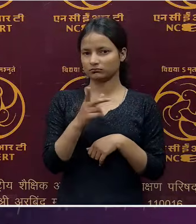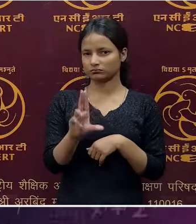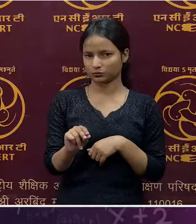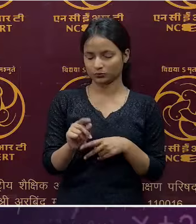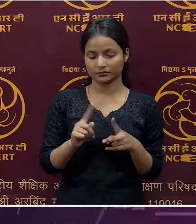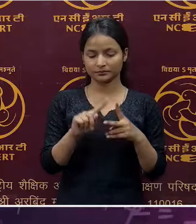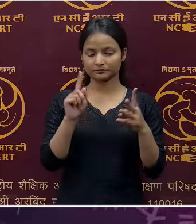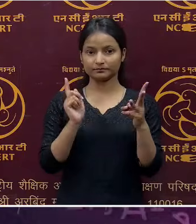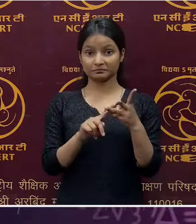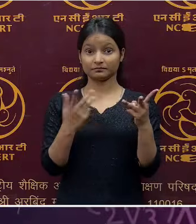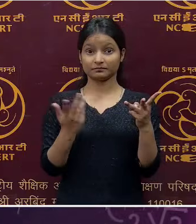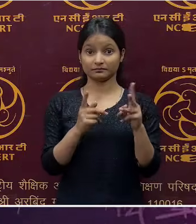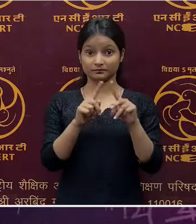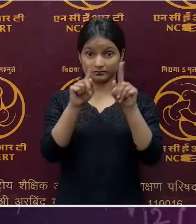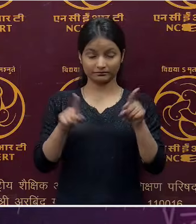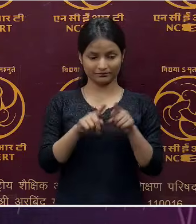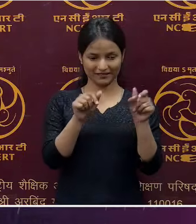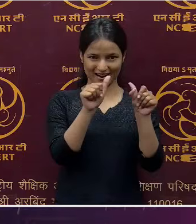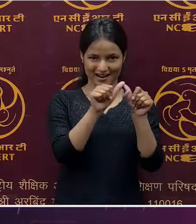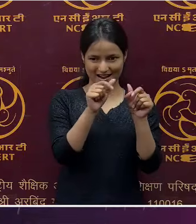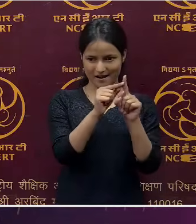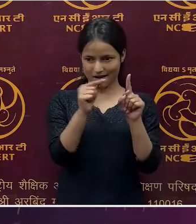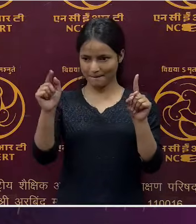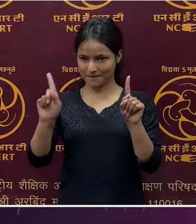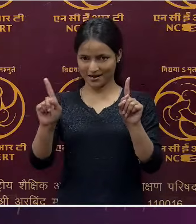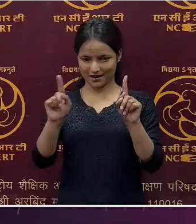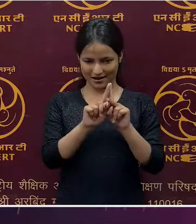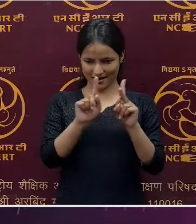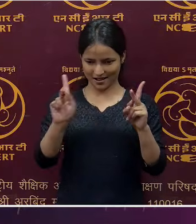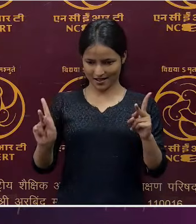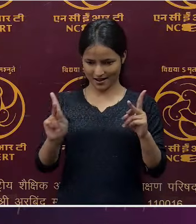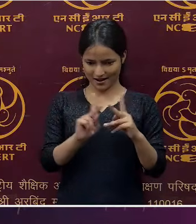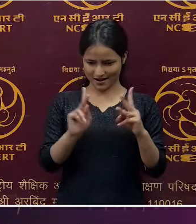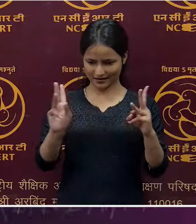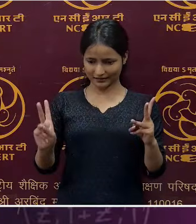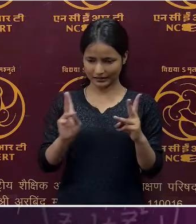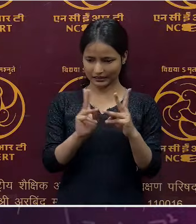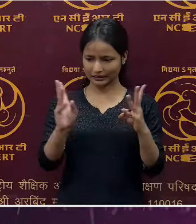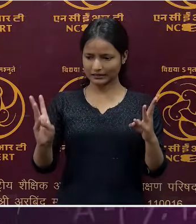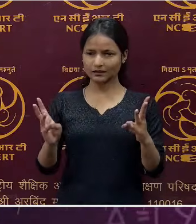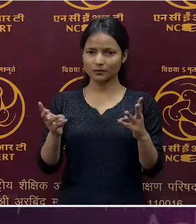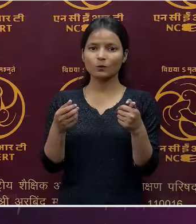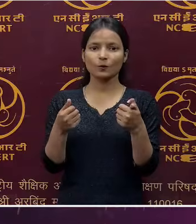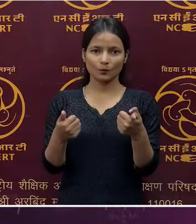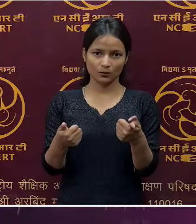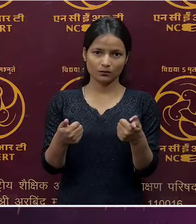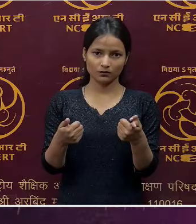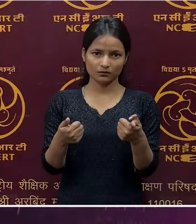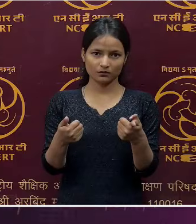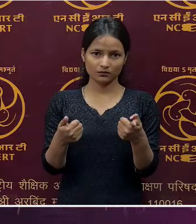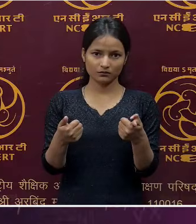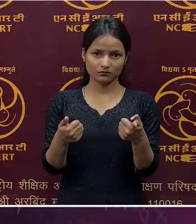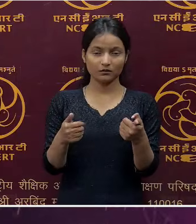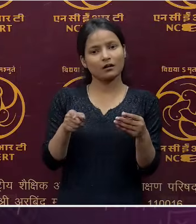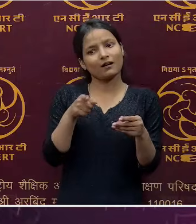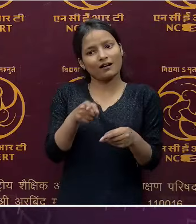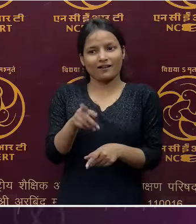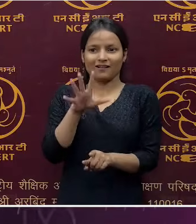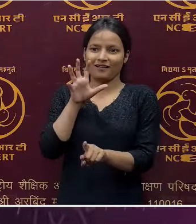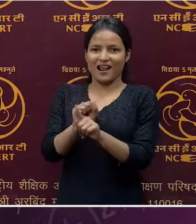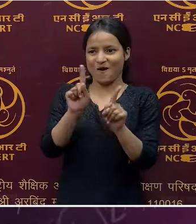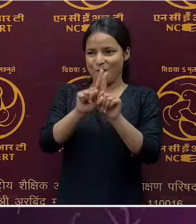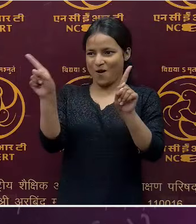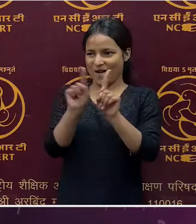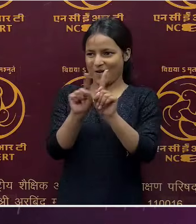D, B is related to E. Again, C can be related to D, E can be related to X. So this is an example